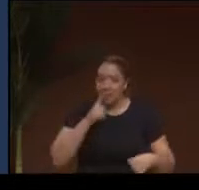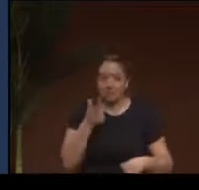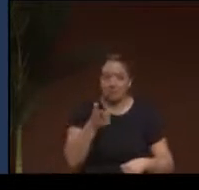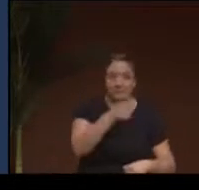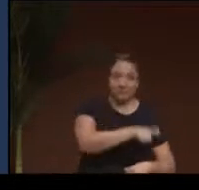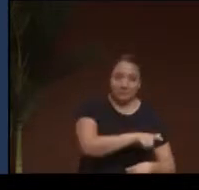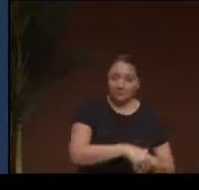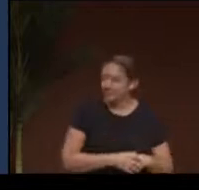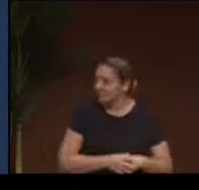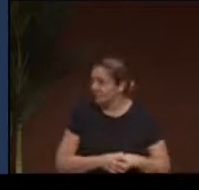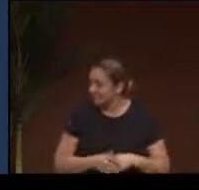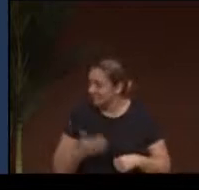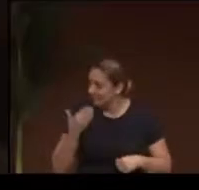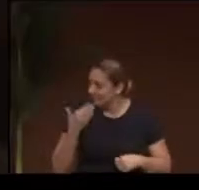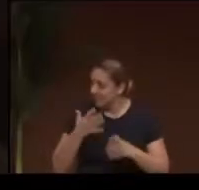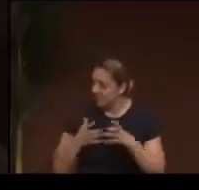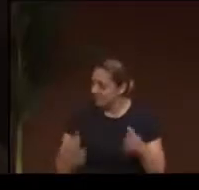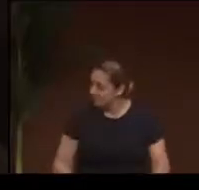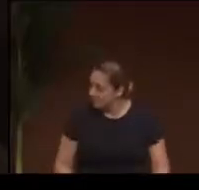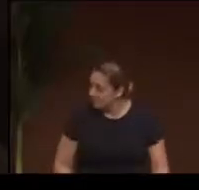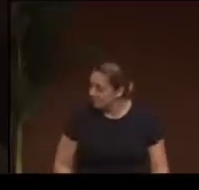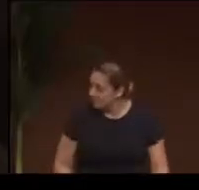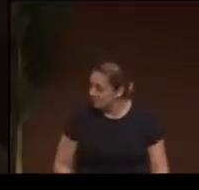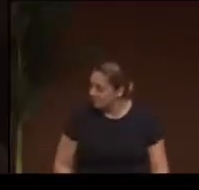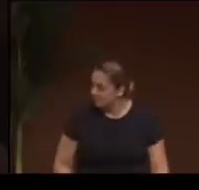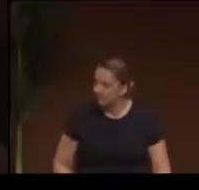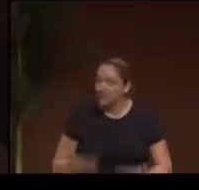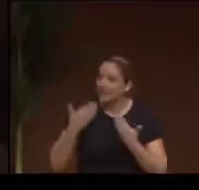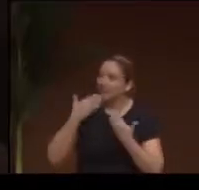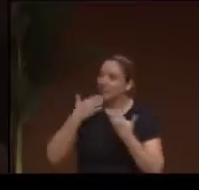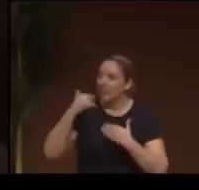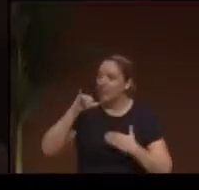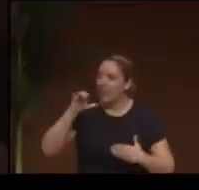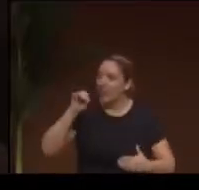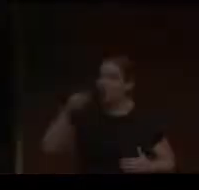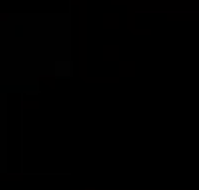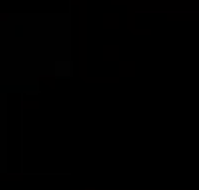manejar de... Thank you very much. Gracias, Jorge.